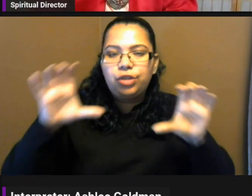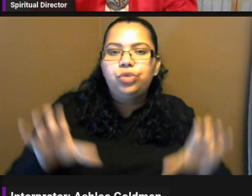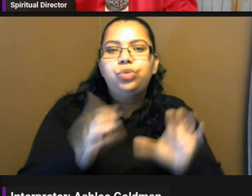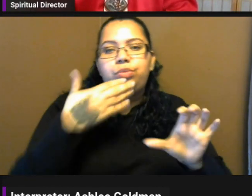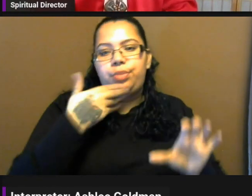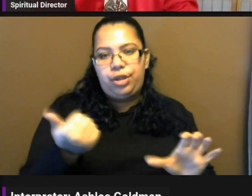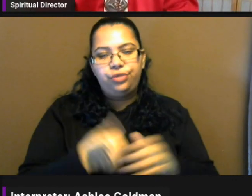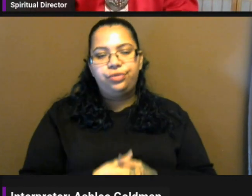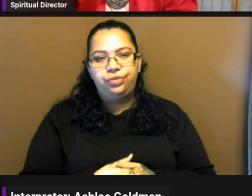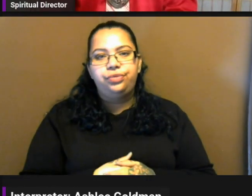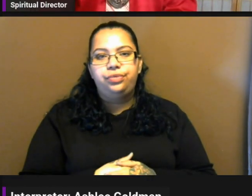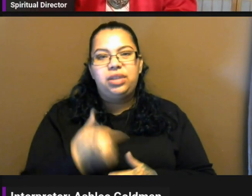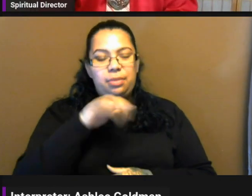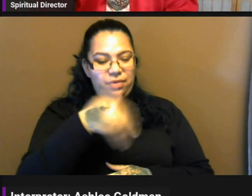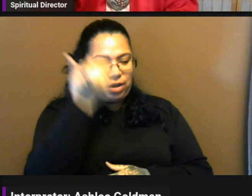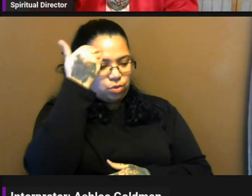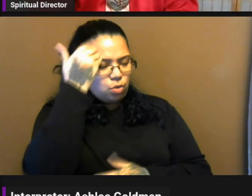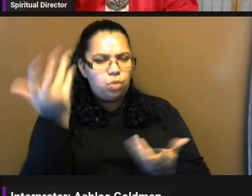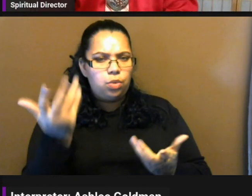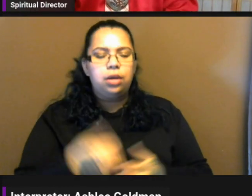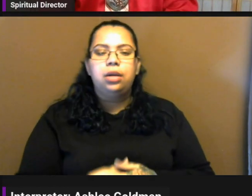What am I invited to know